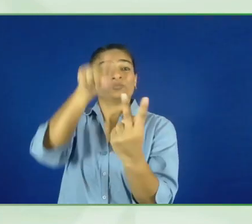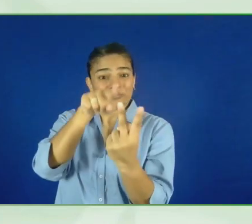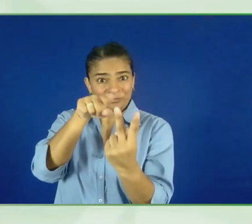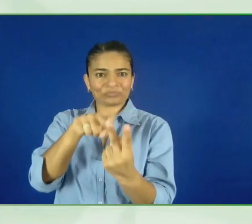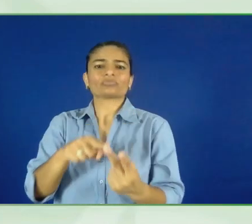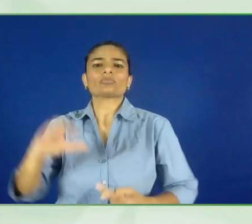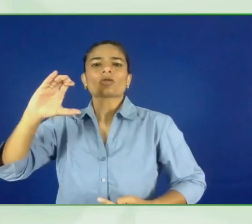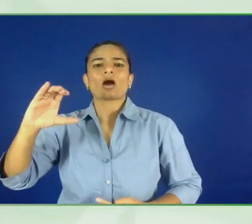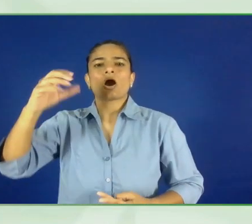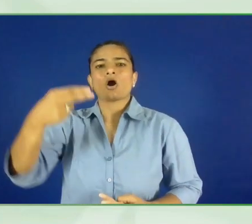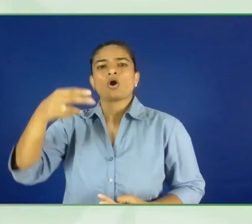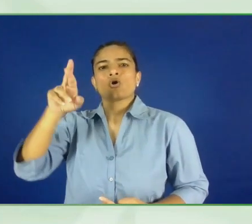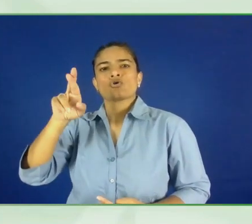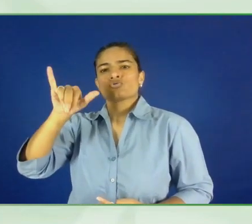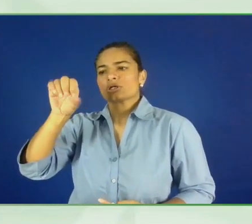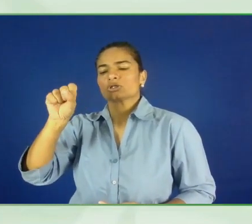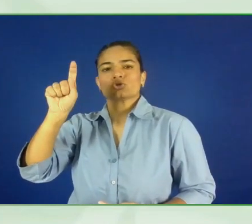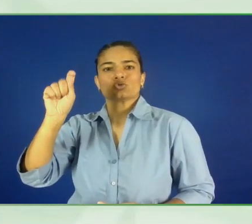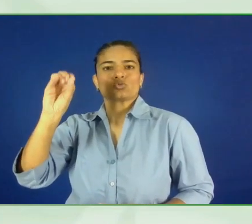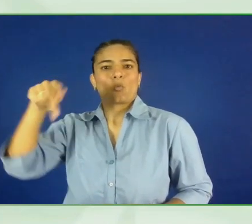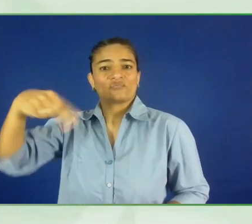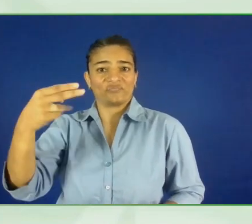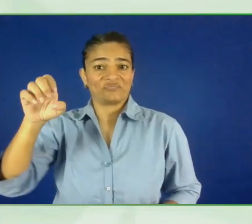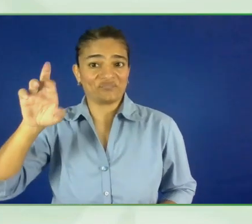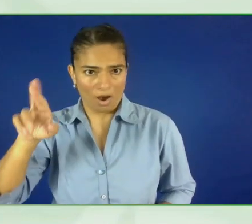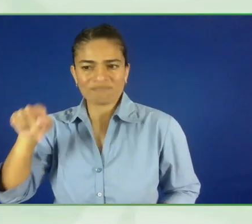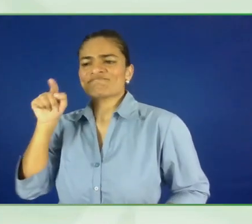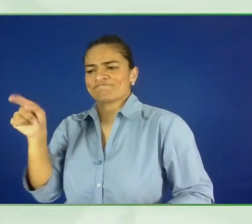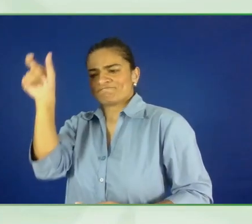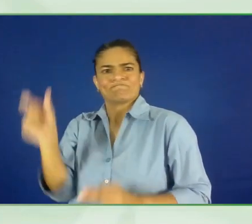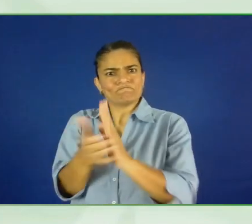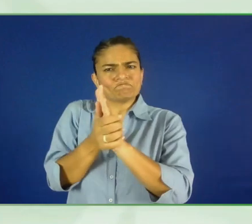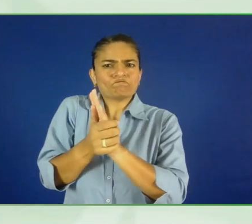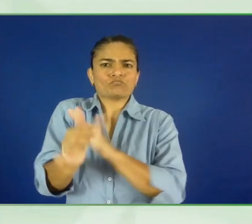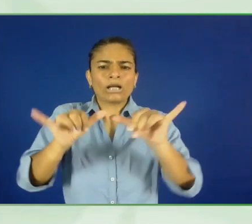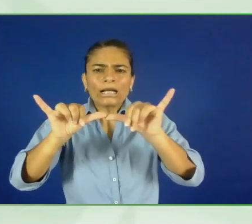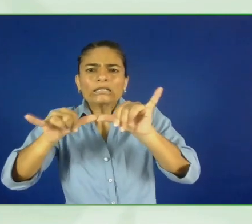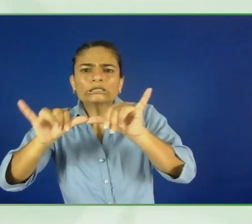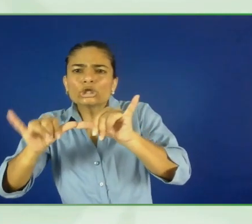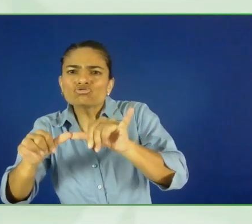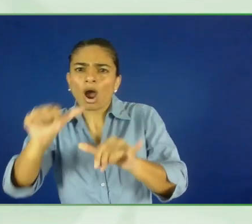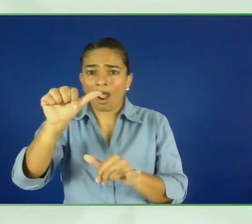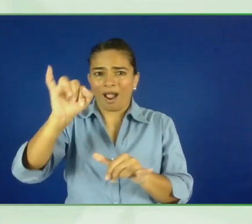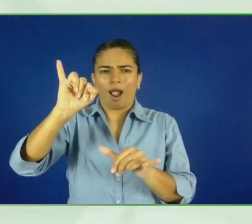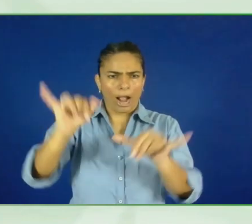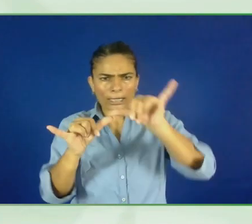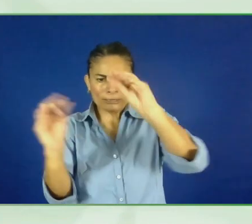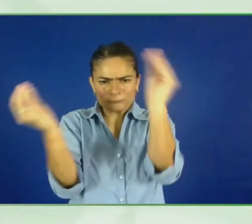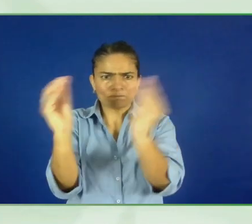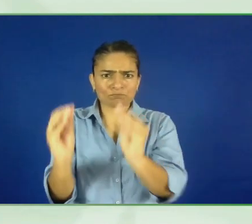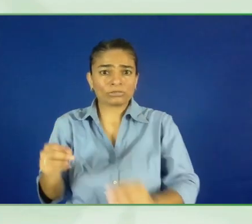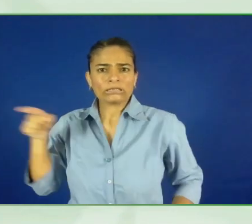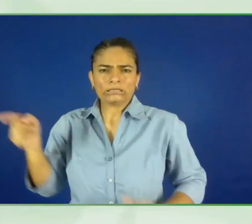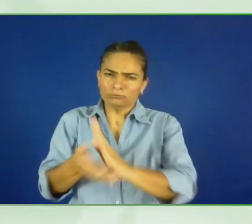person who does the work on the ground together with Christian. Christian, you may see you somewhere in fourth row, maybe also you stand